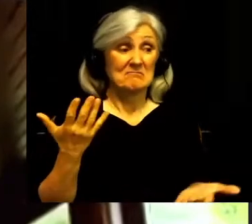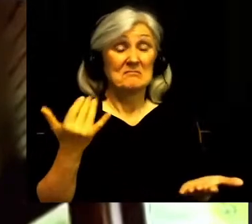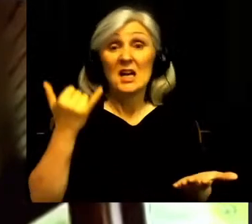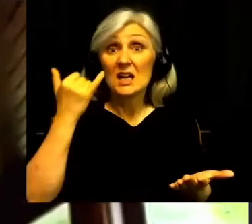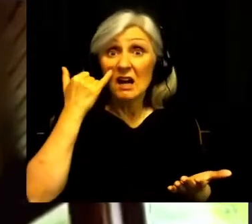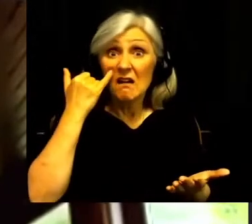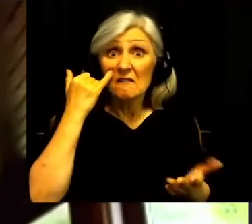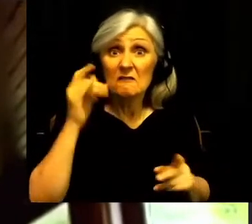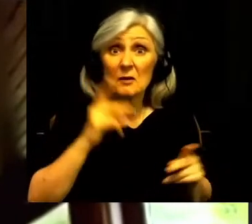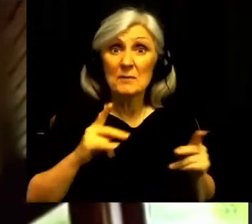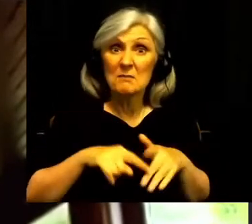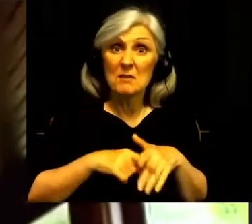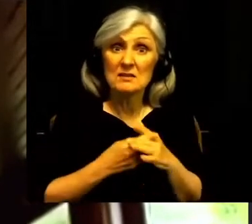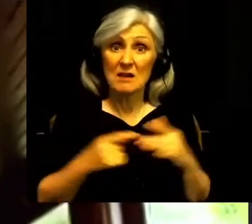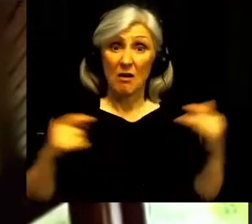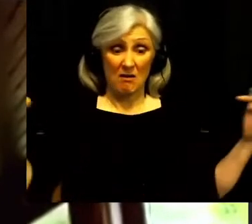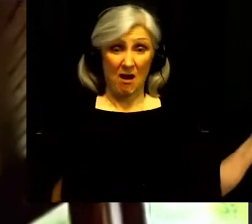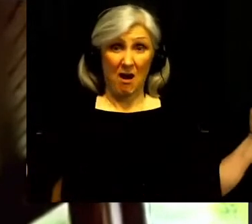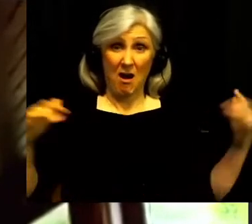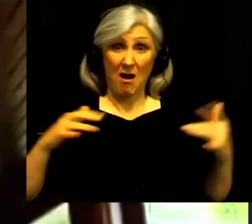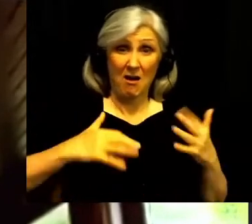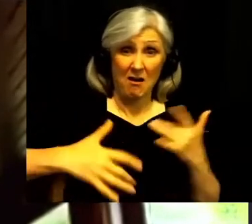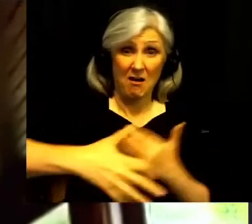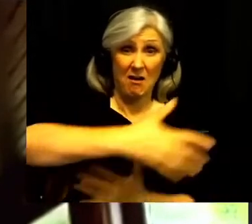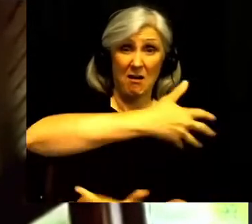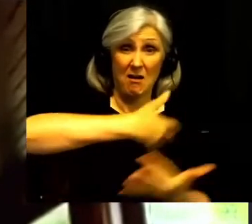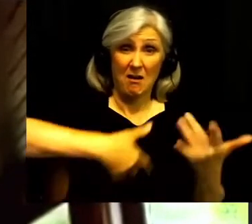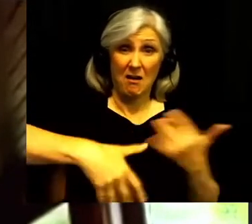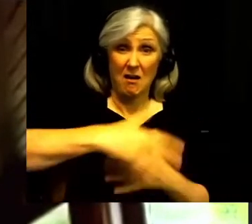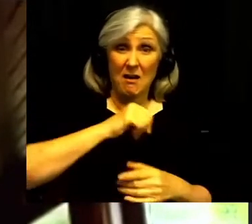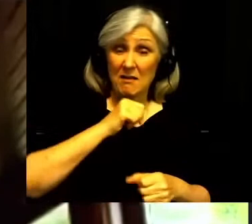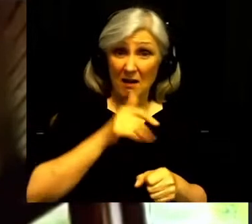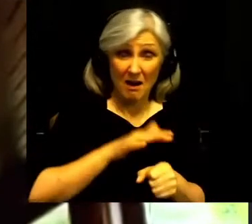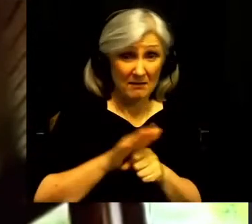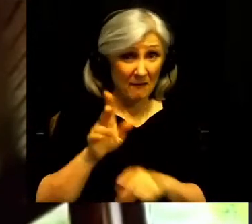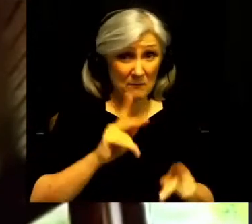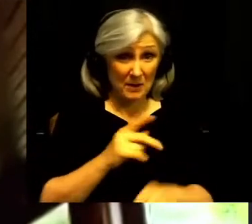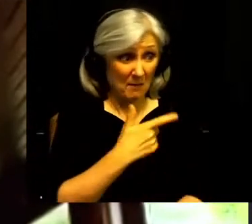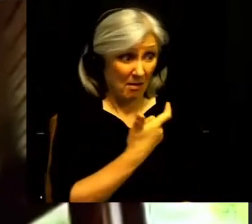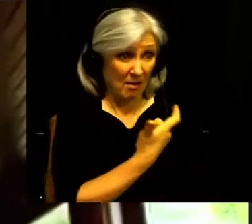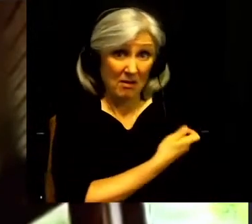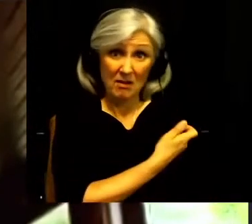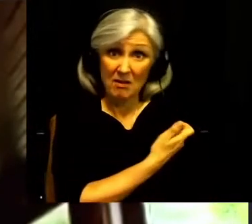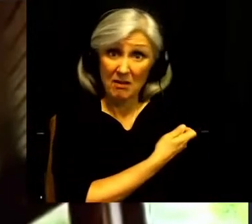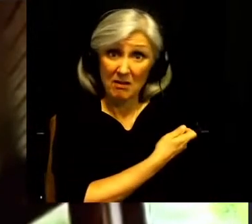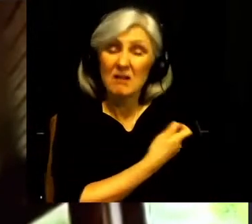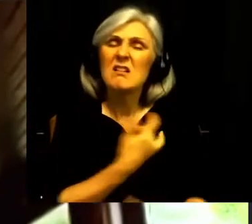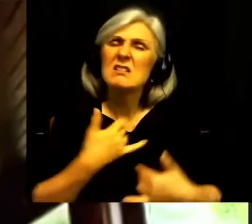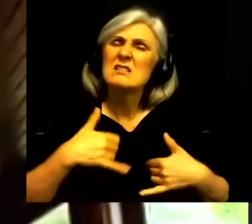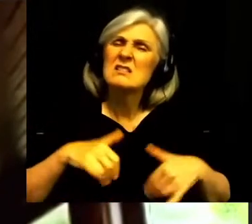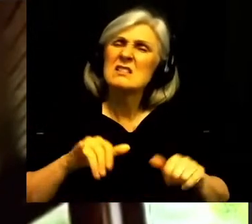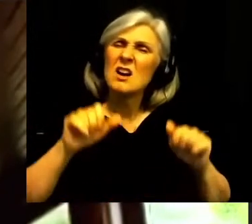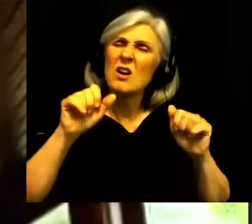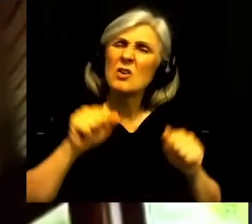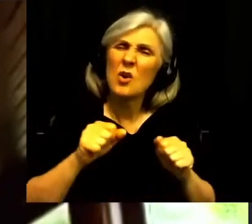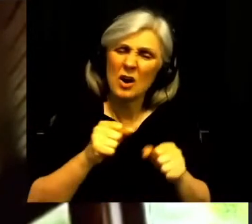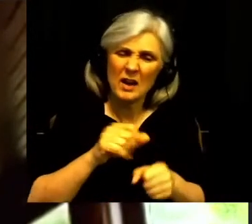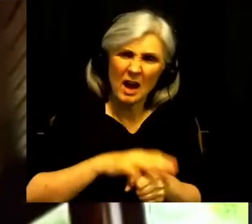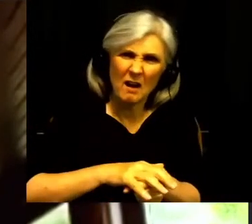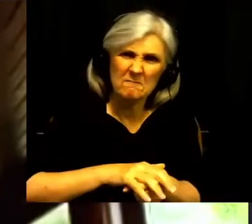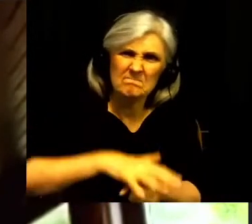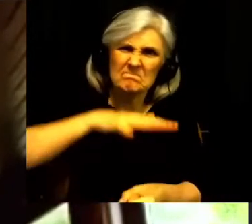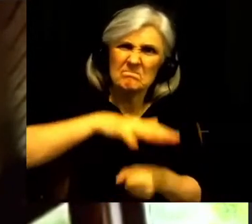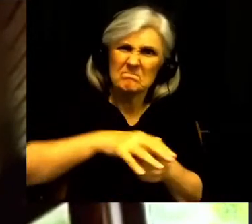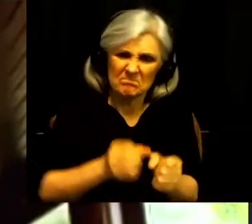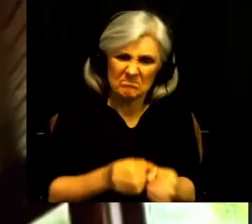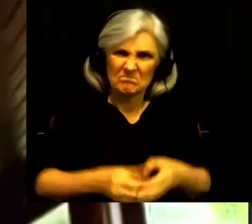indoor gatherings with unvaccinated people, we're not out of the woods to the point where we could have local outbreaks